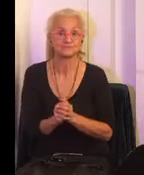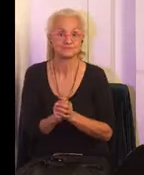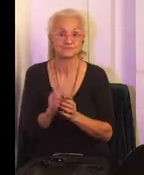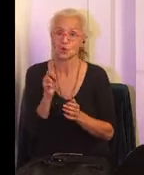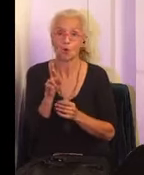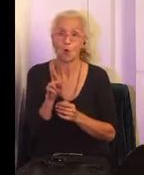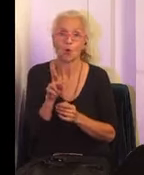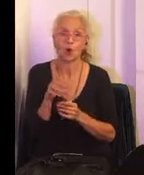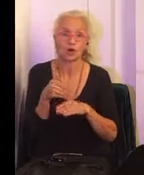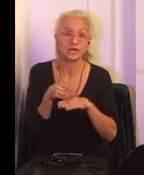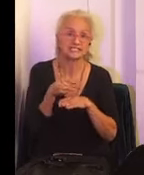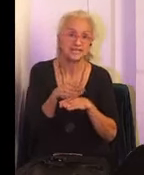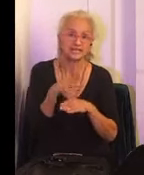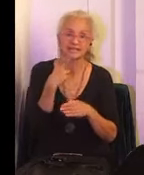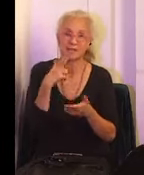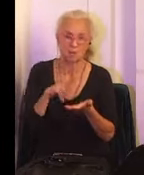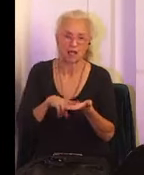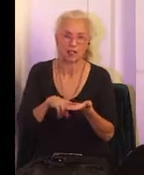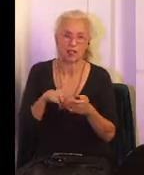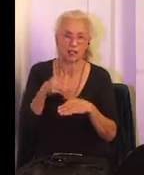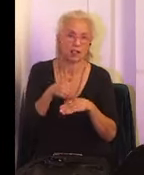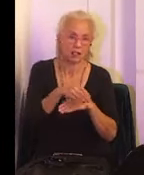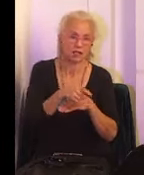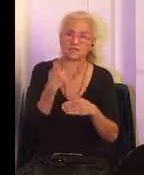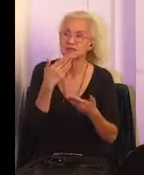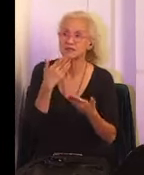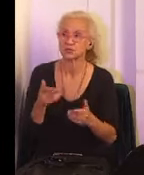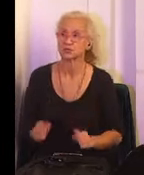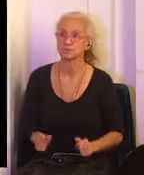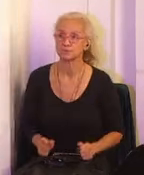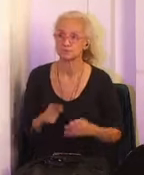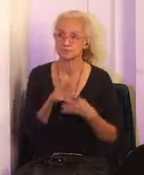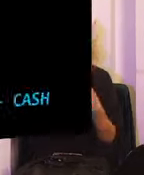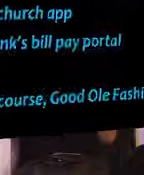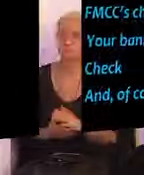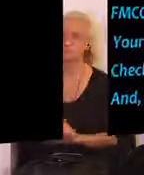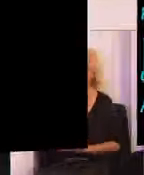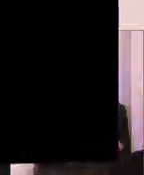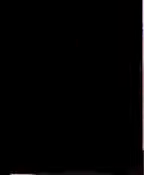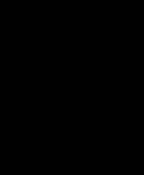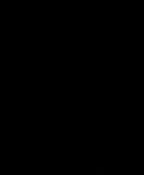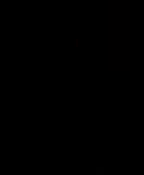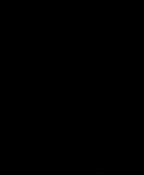or even sending it in the mail. Thank you.